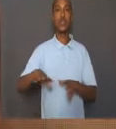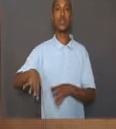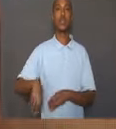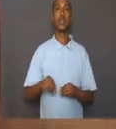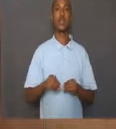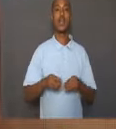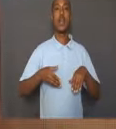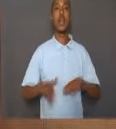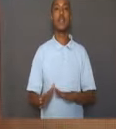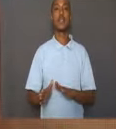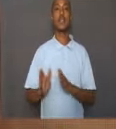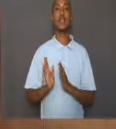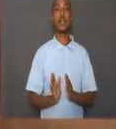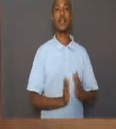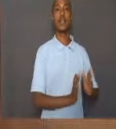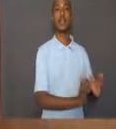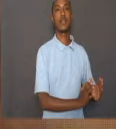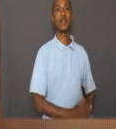Students, let's get ready.